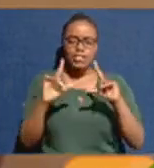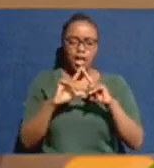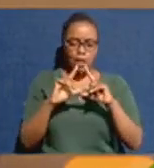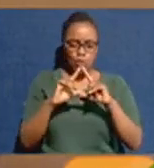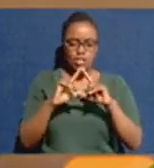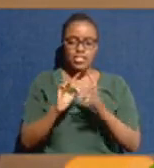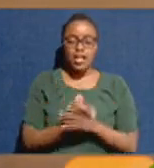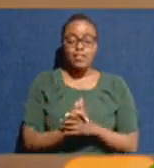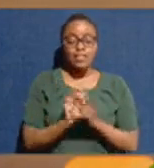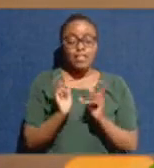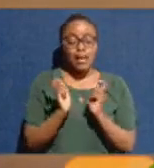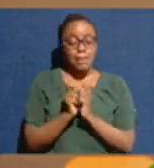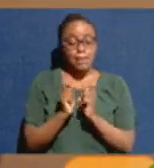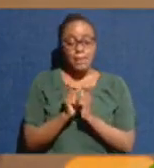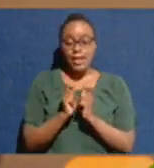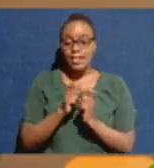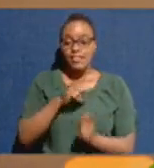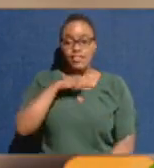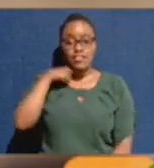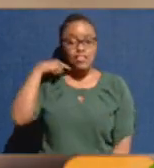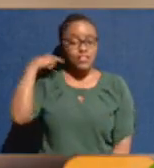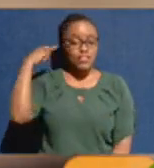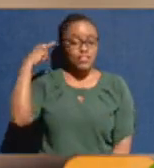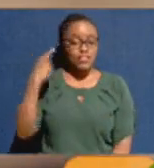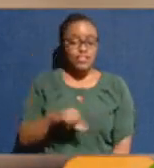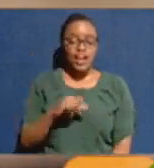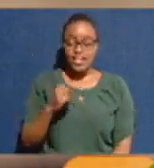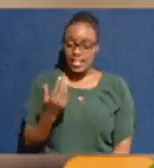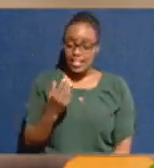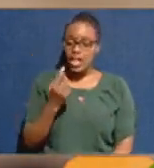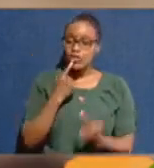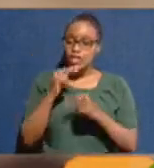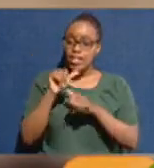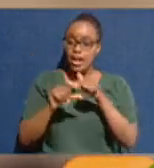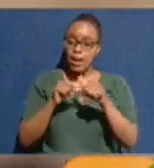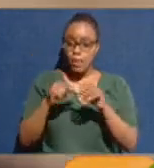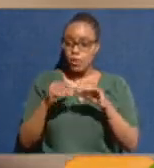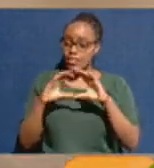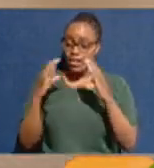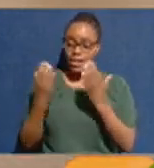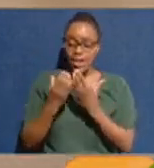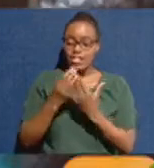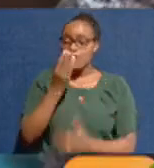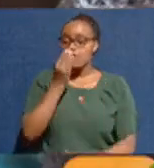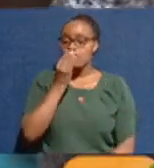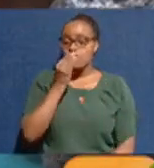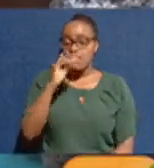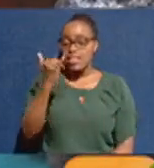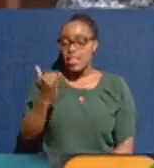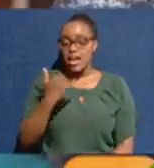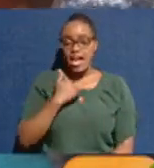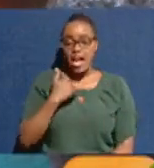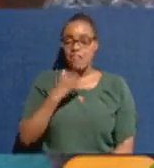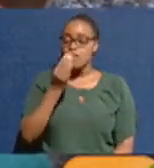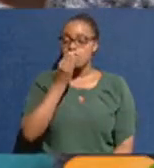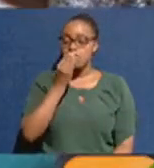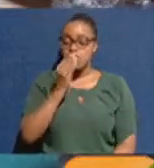It's a painful irony that his lesson is on food. Most of the learners here didn't have